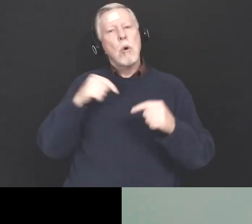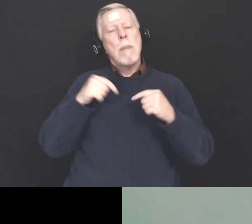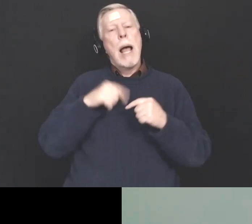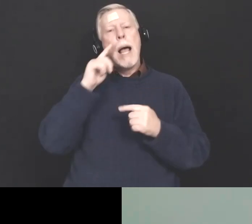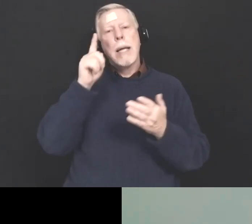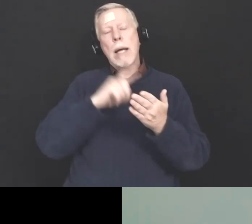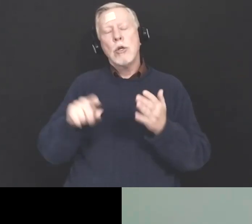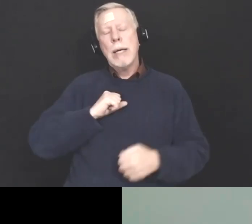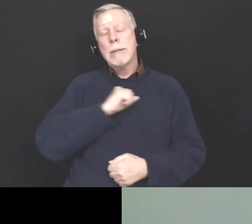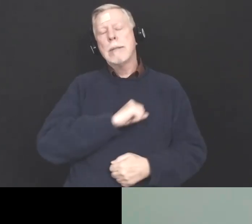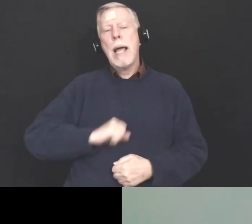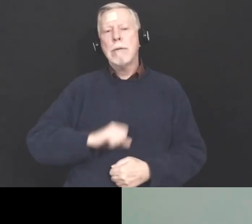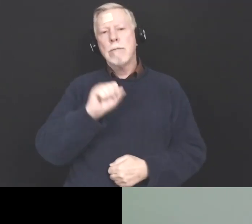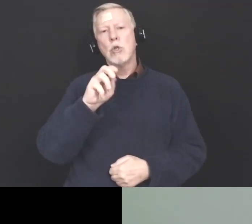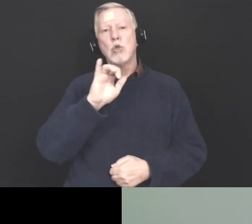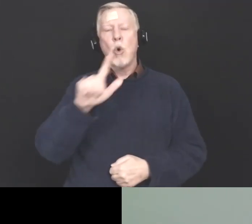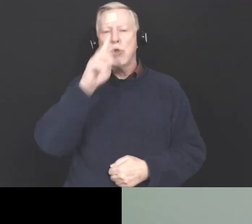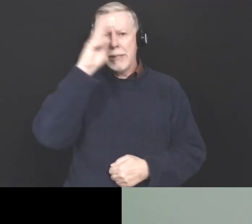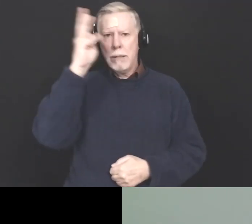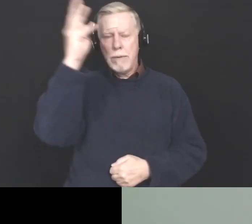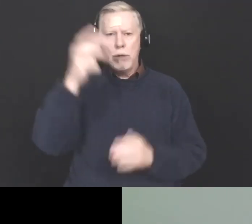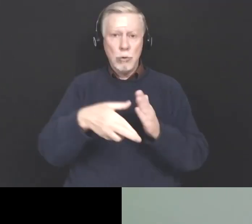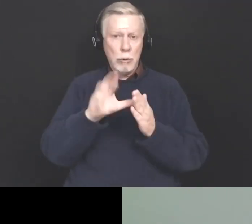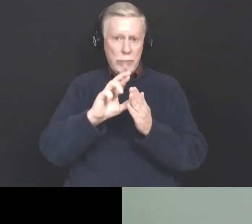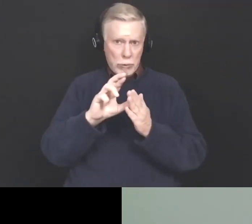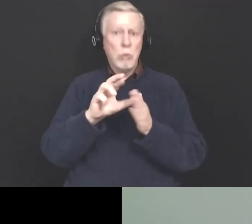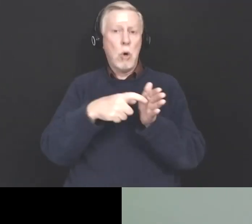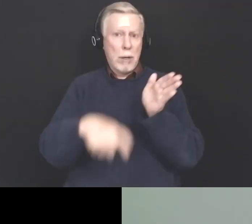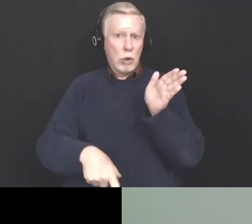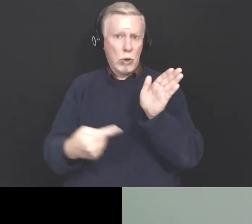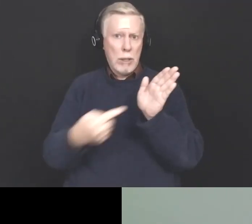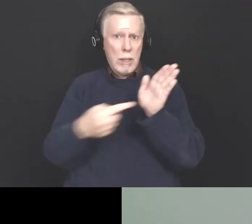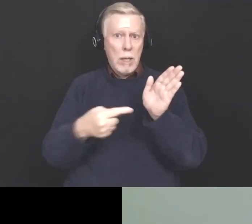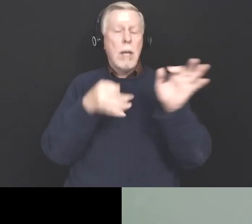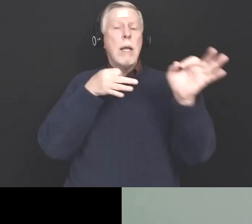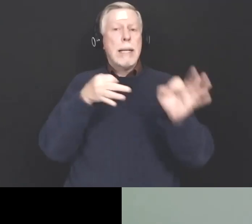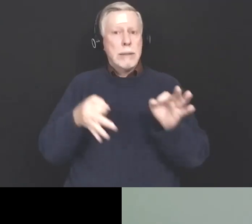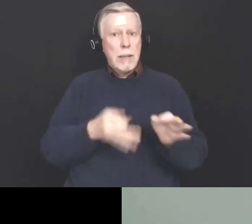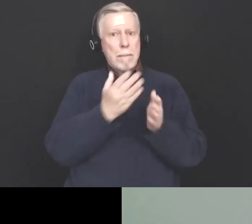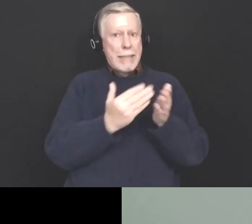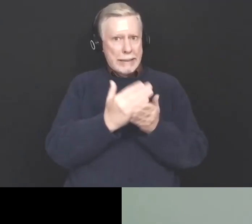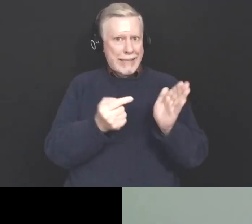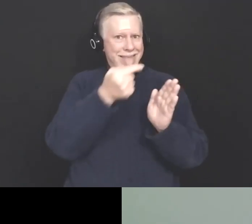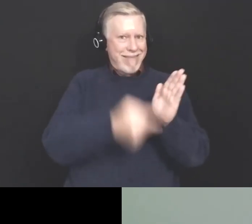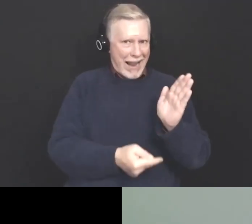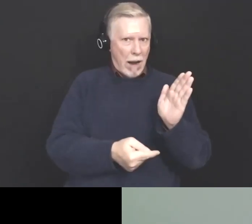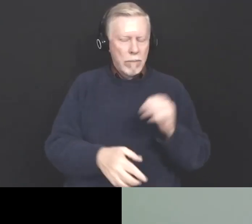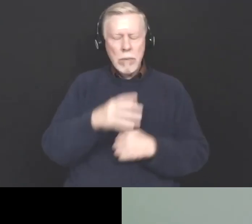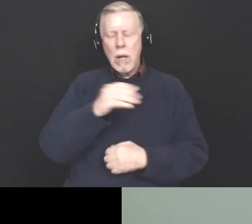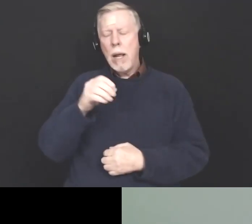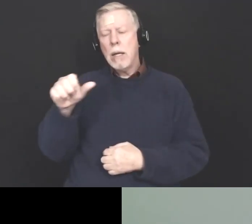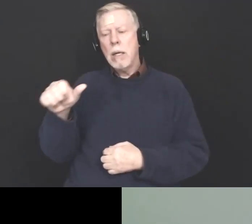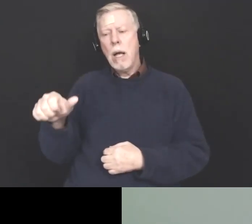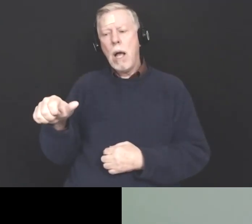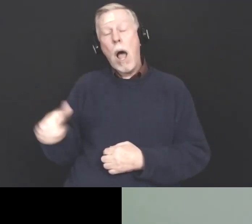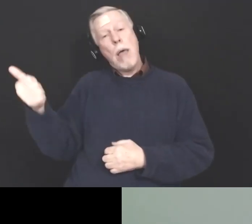Social Innovation Review article, there are some pieces there, and in the other folks that